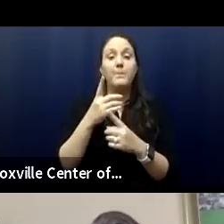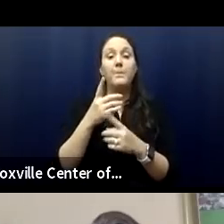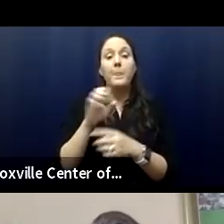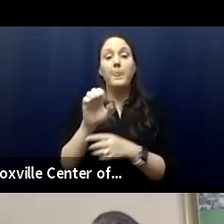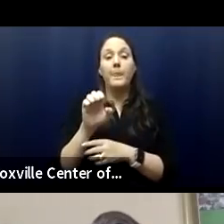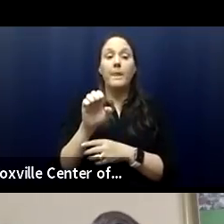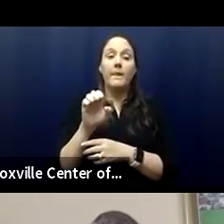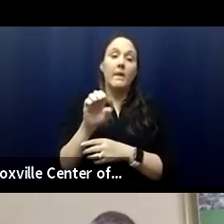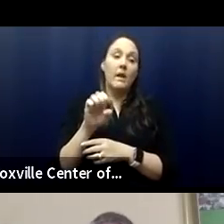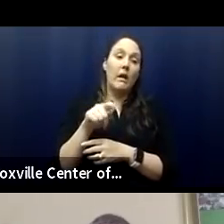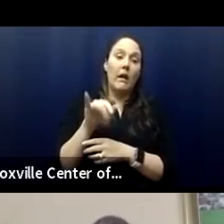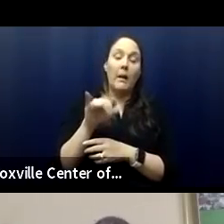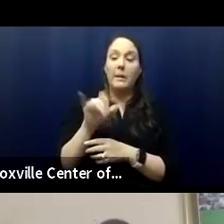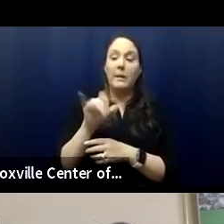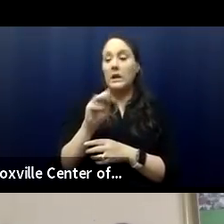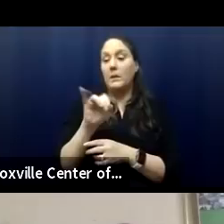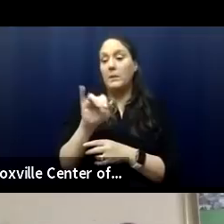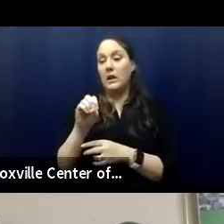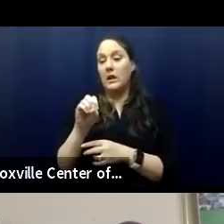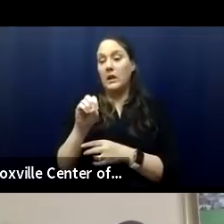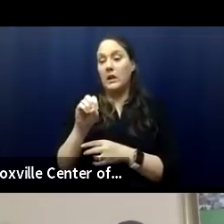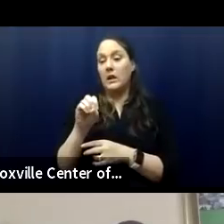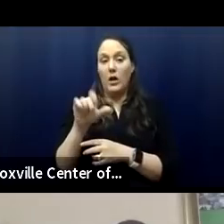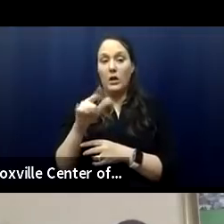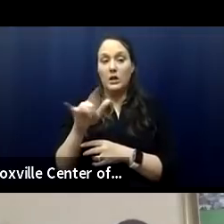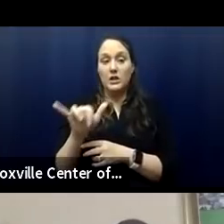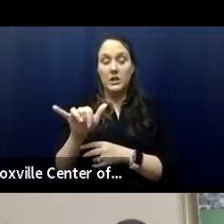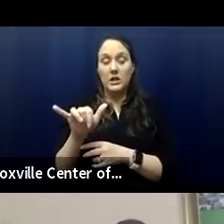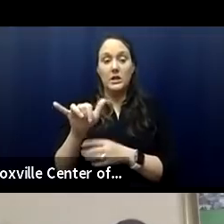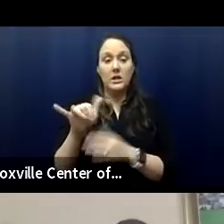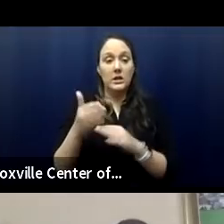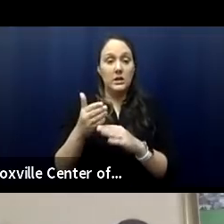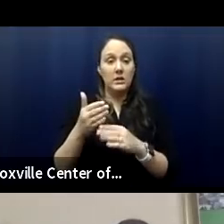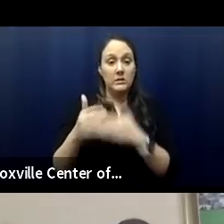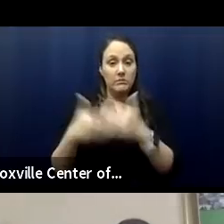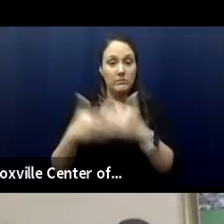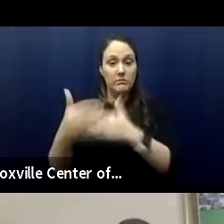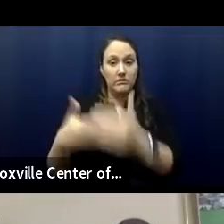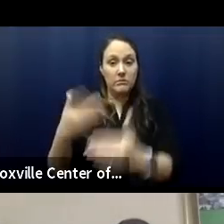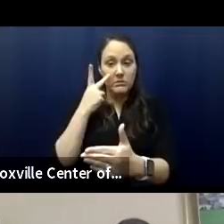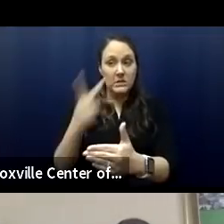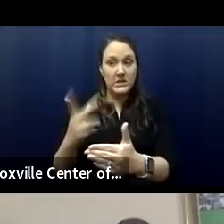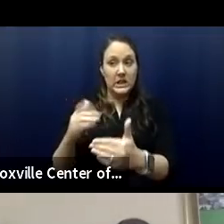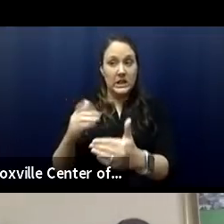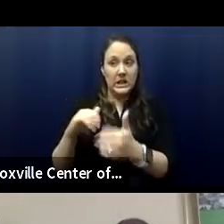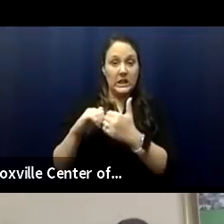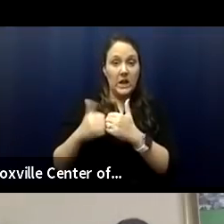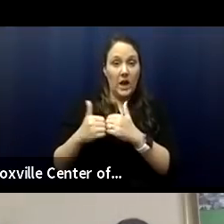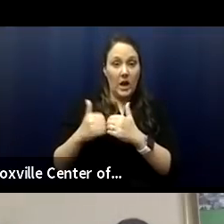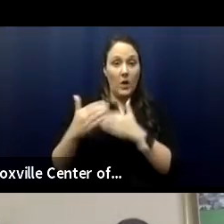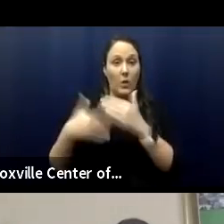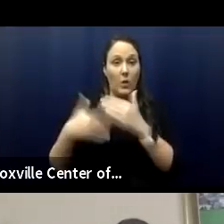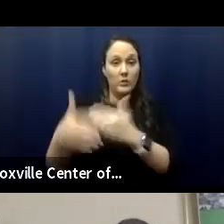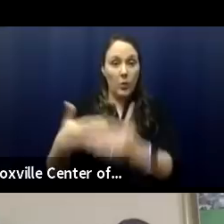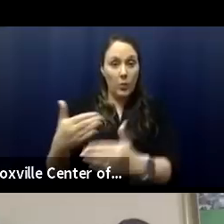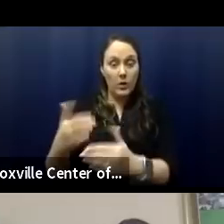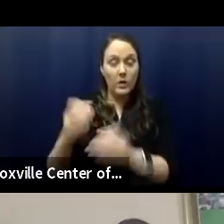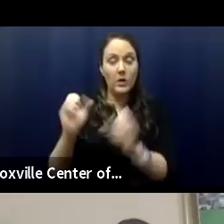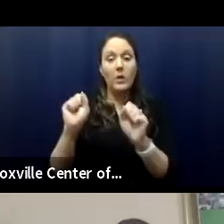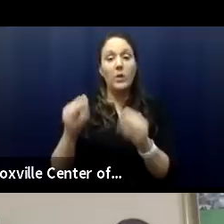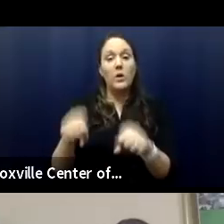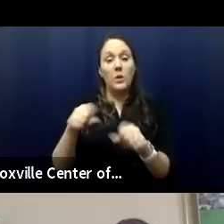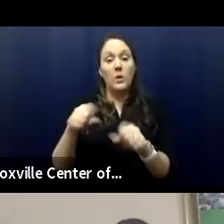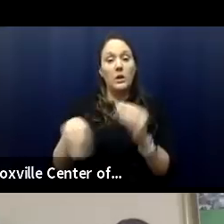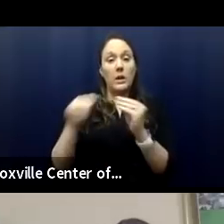epidemiology progresses and we see where we're going, then we can make more decisions that, again, may be